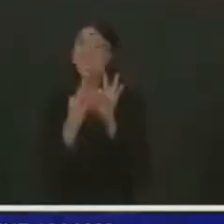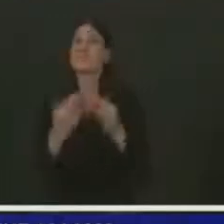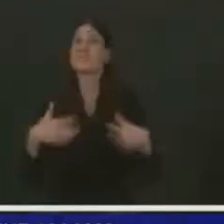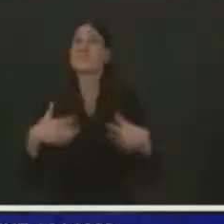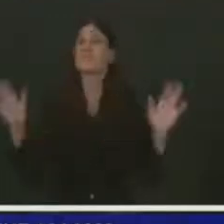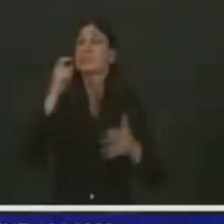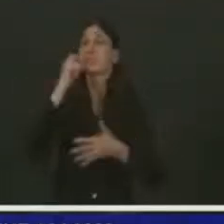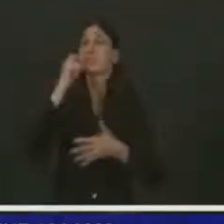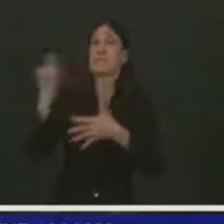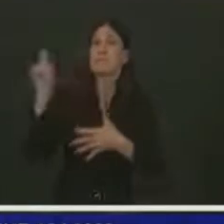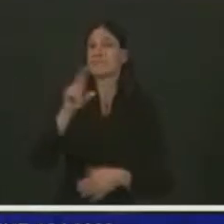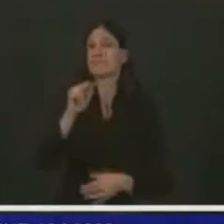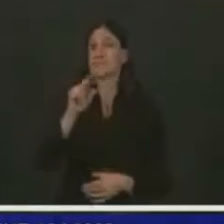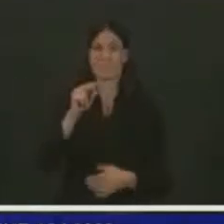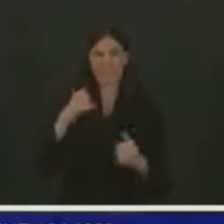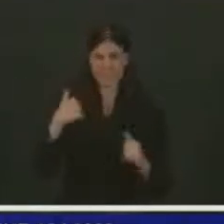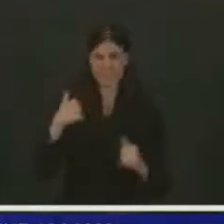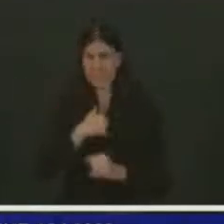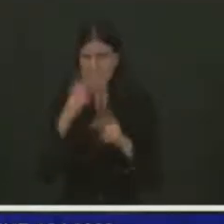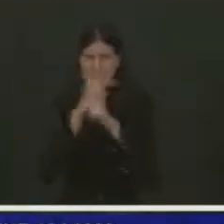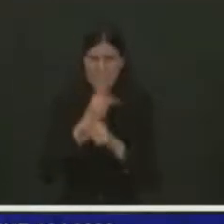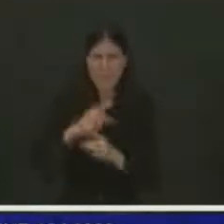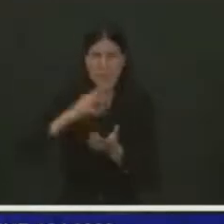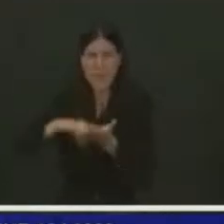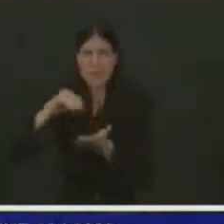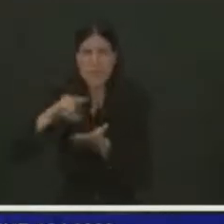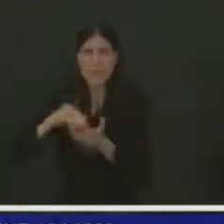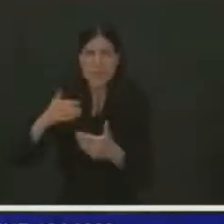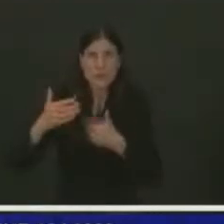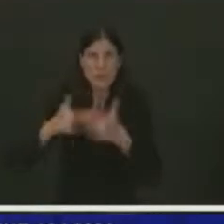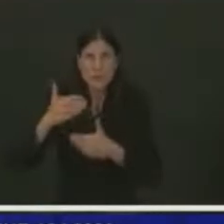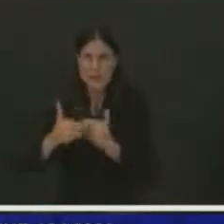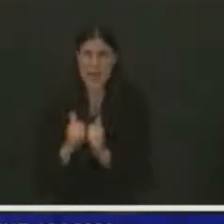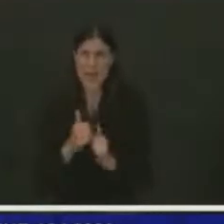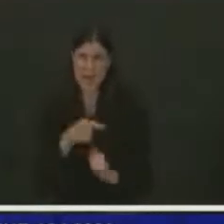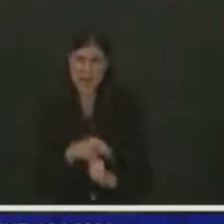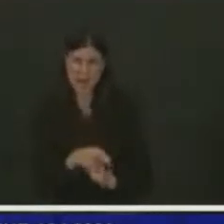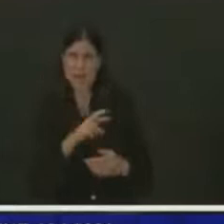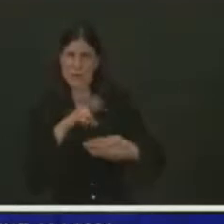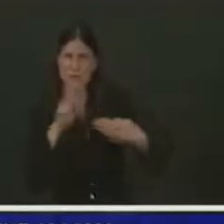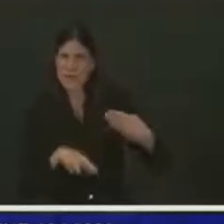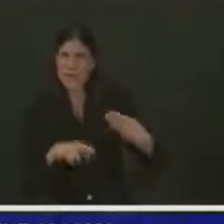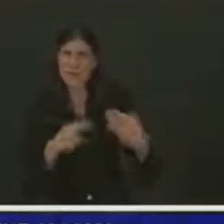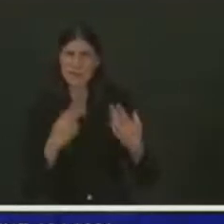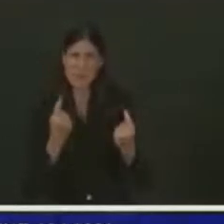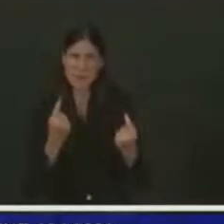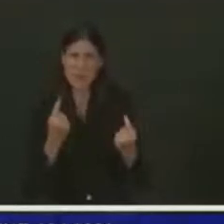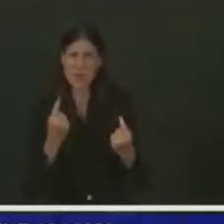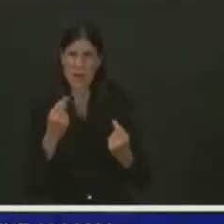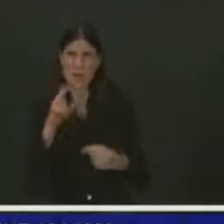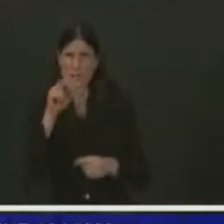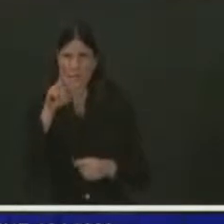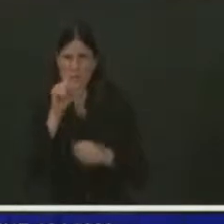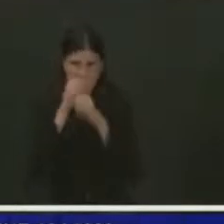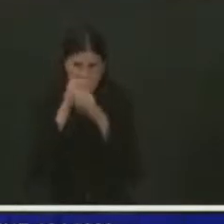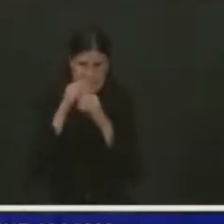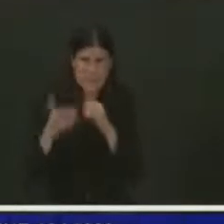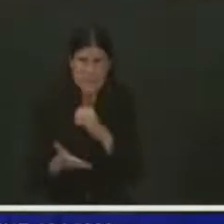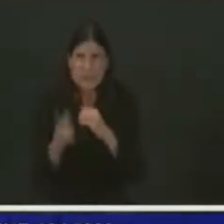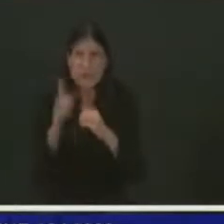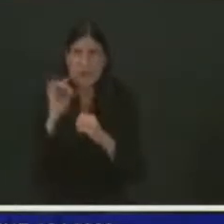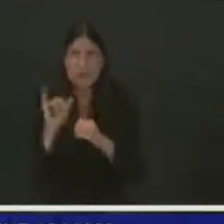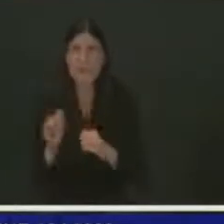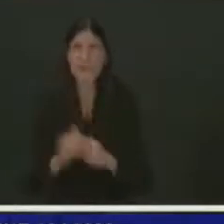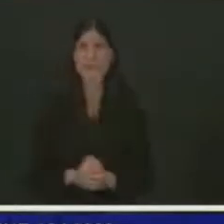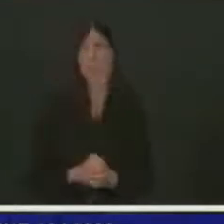We have learned, based on the results, that COVID-19 seroprevalence